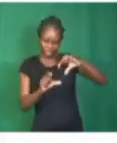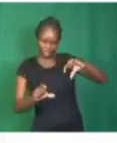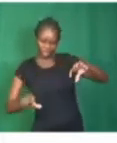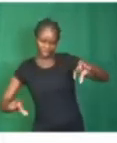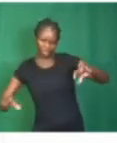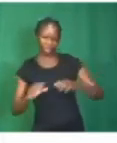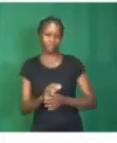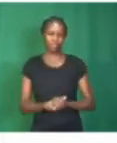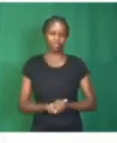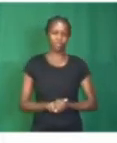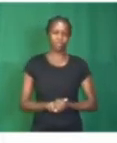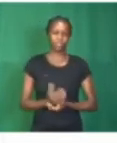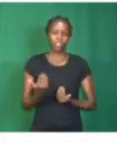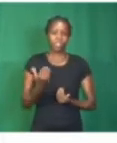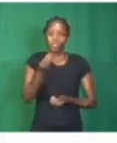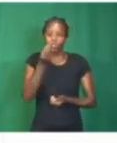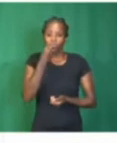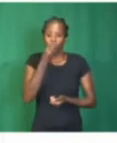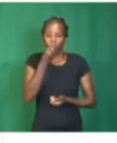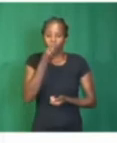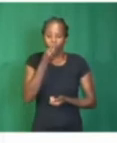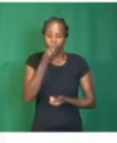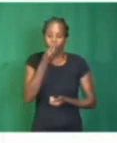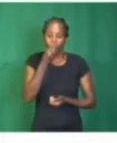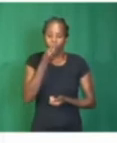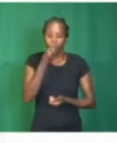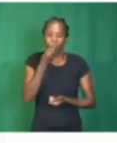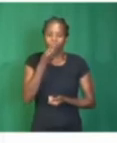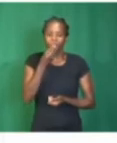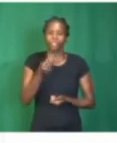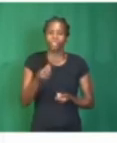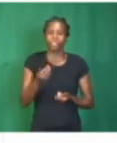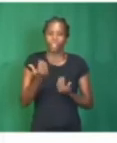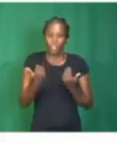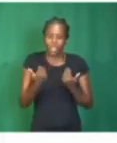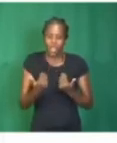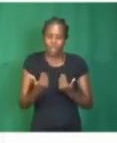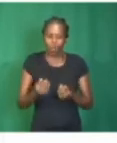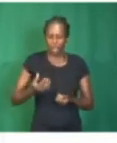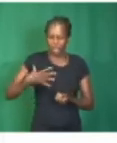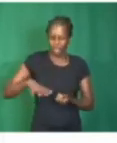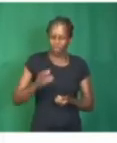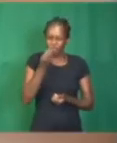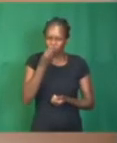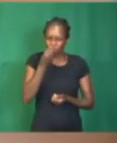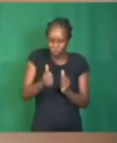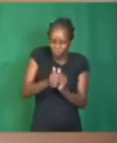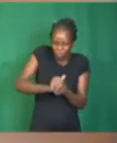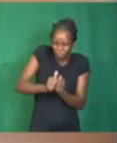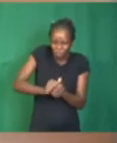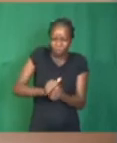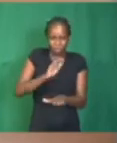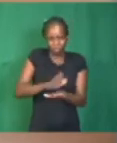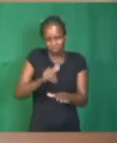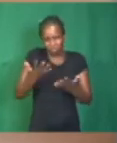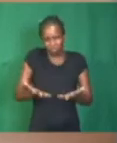the food now, it is not just food, but it is the undigested food, because